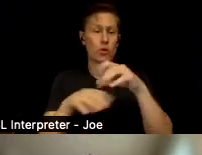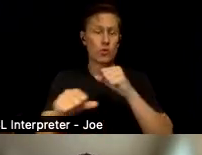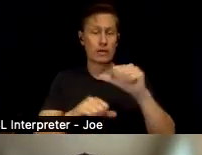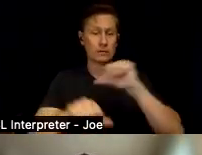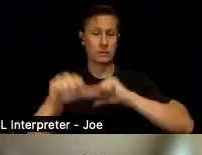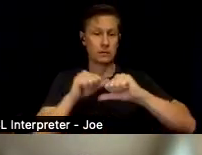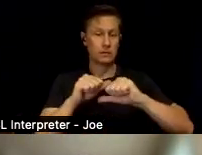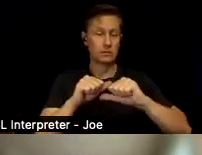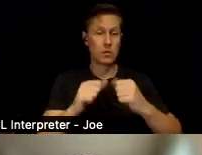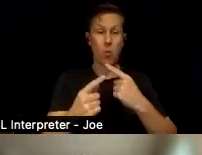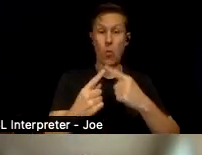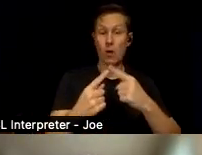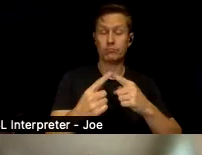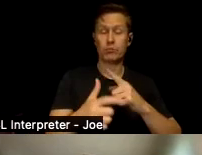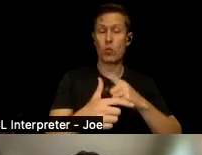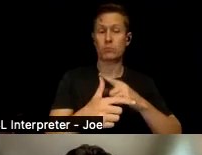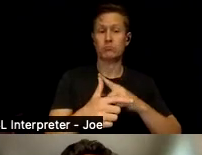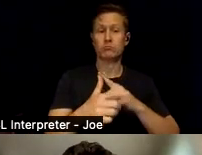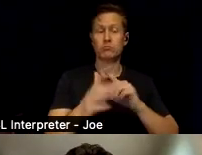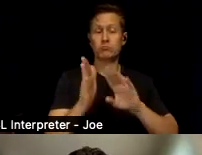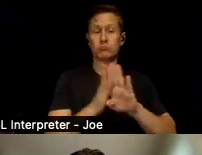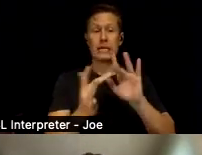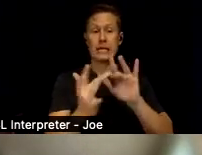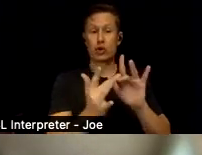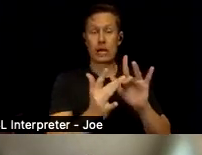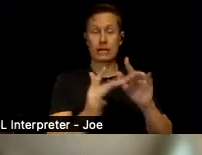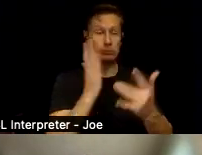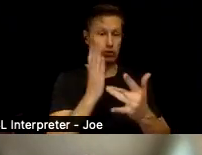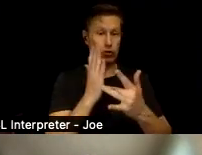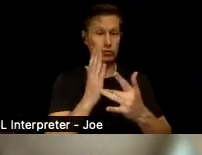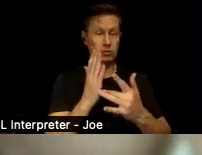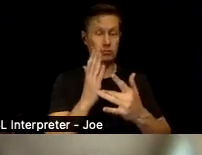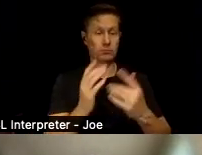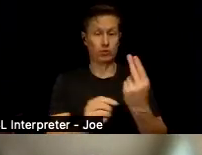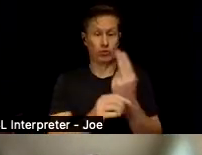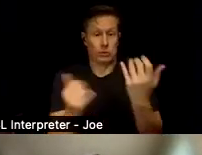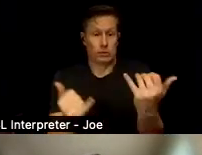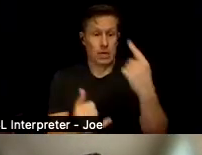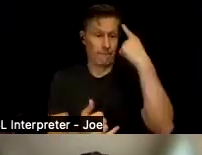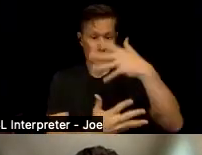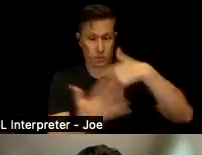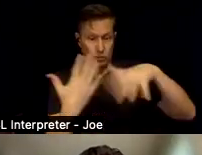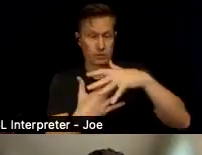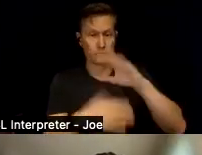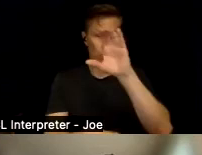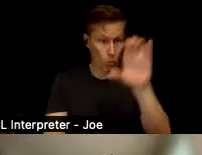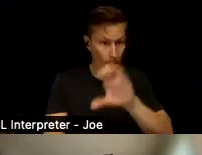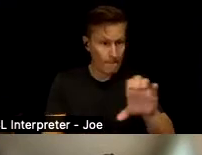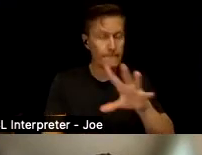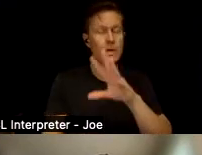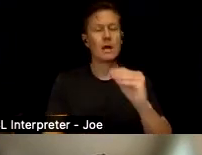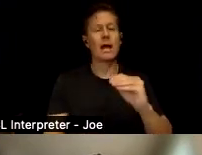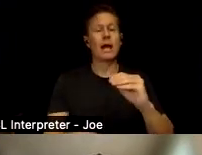and related technologies, such as we're using to interact today. And just as for my own anecdote, when